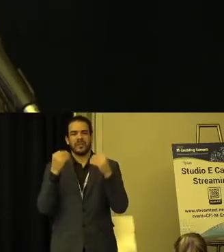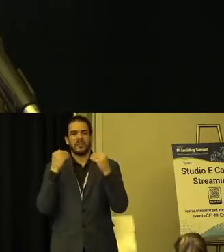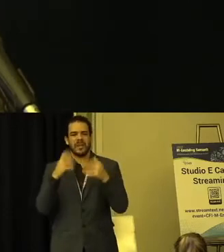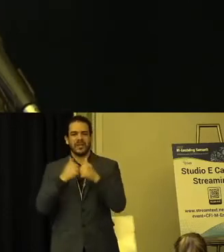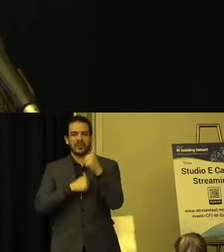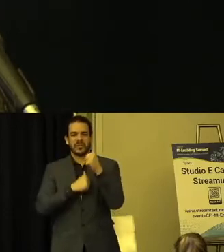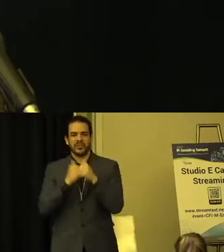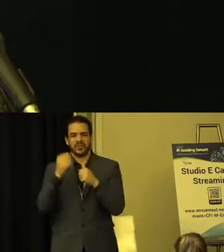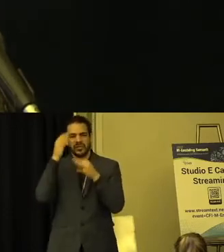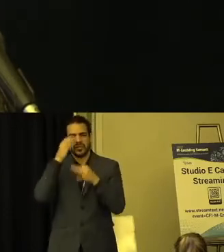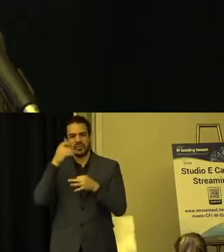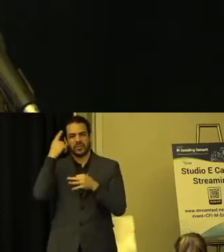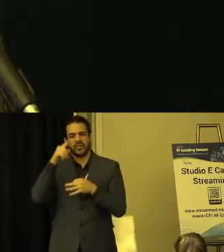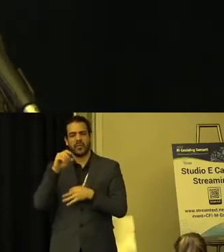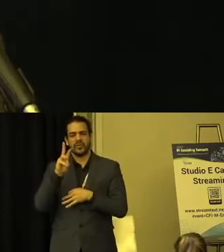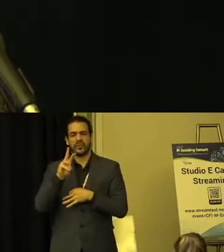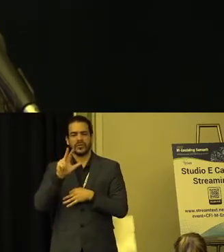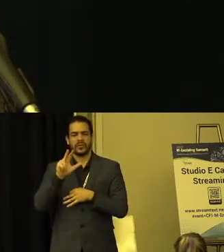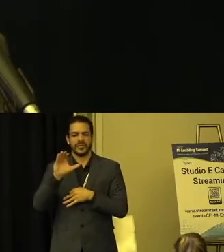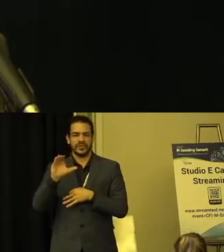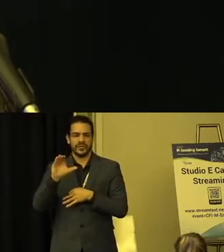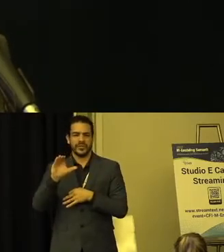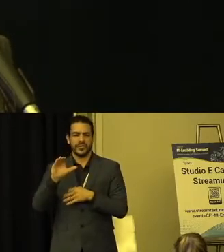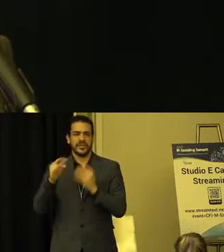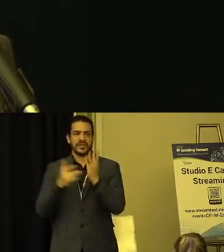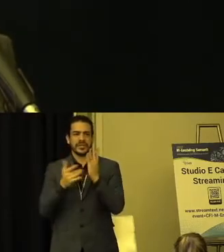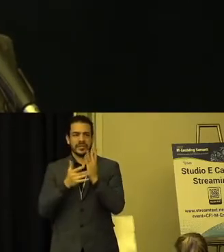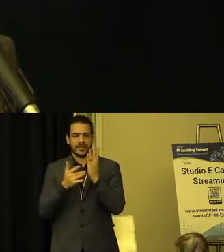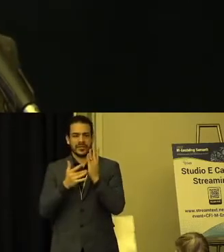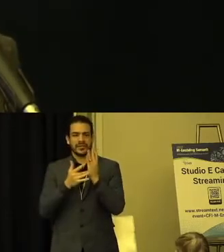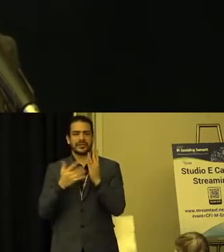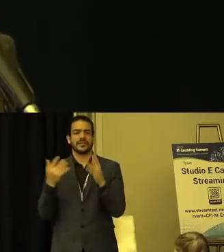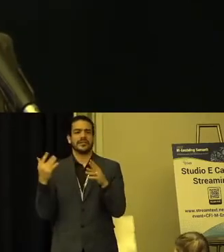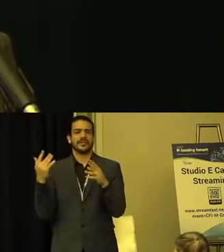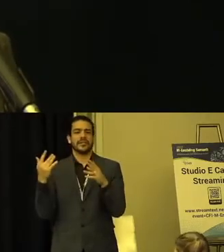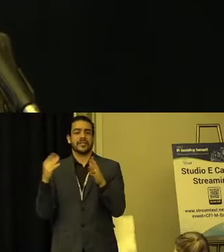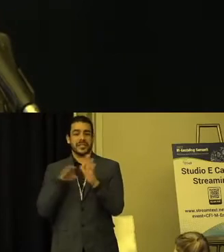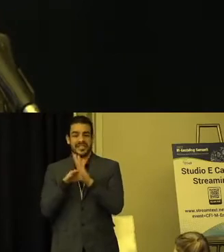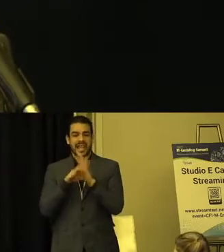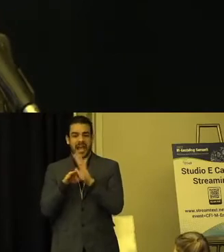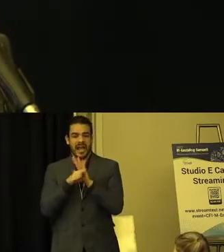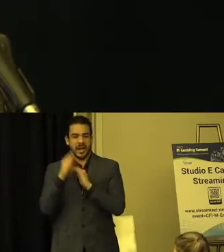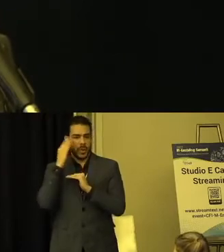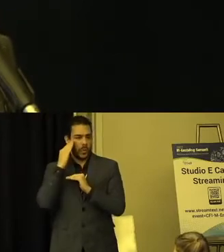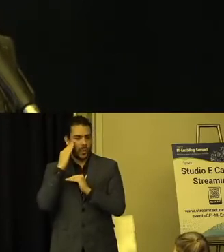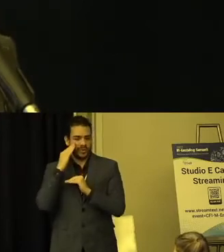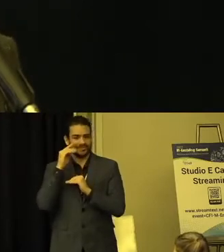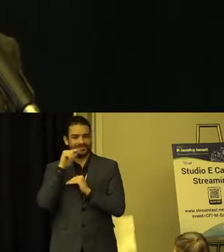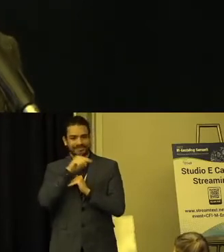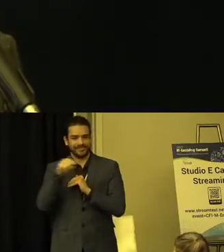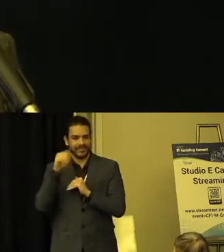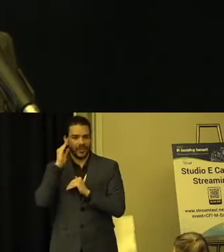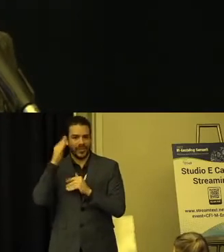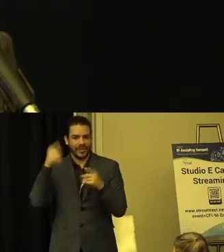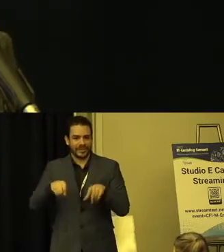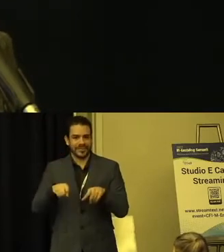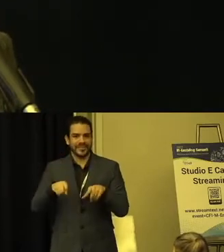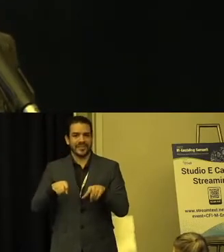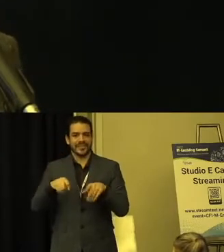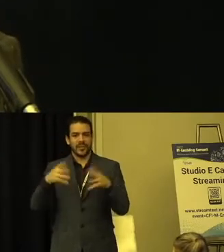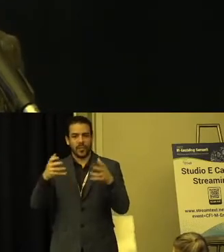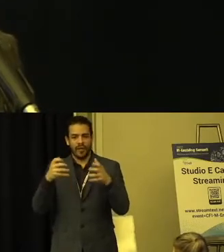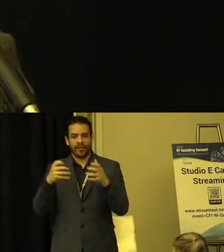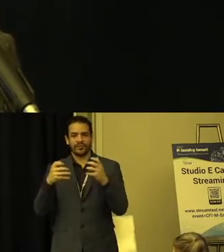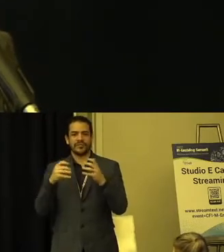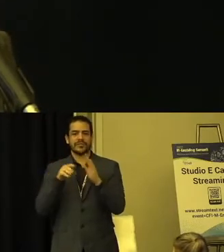W3C technologies work are designed with that in mind. How can we design the technology so it will